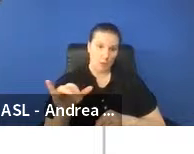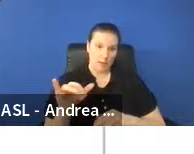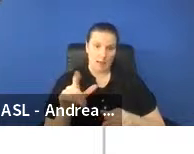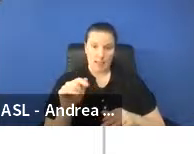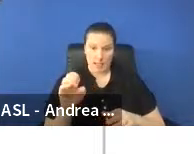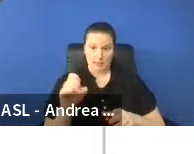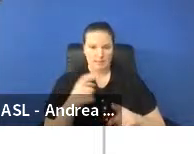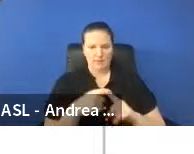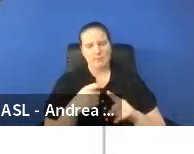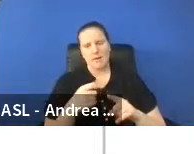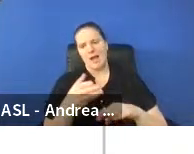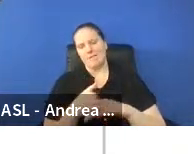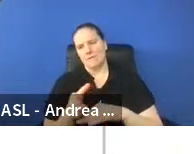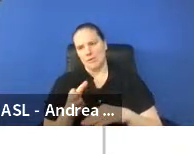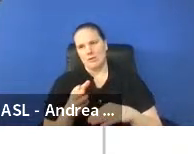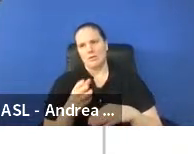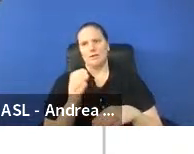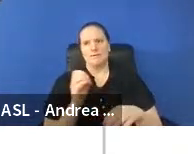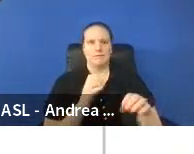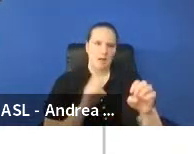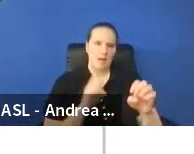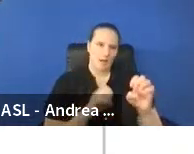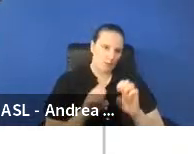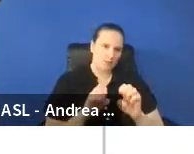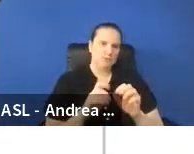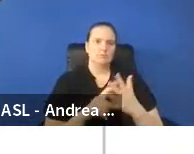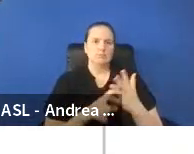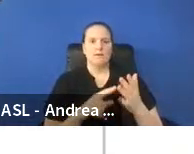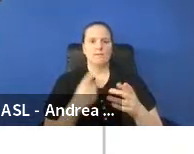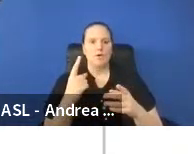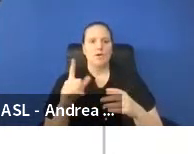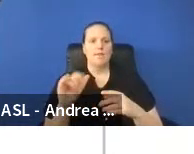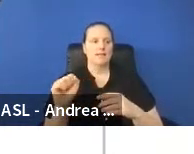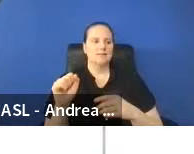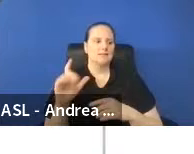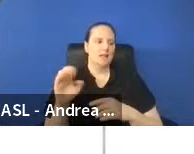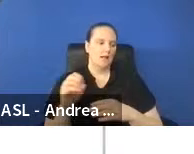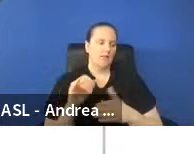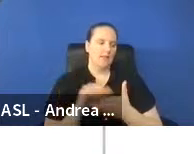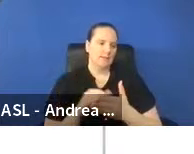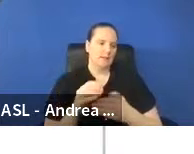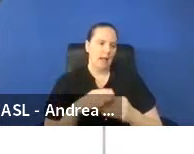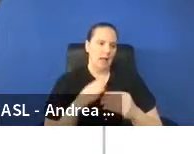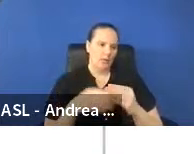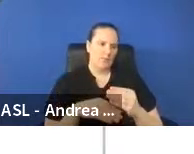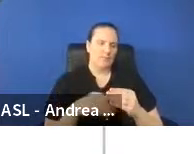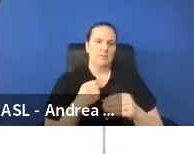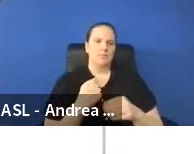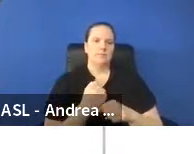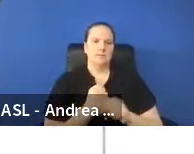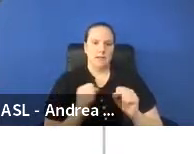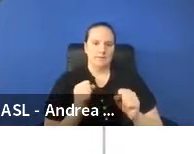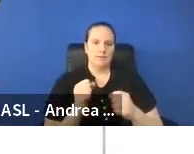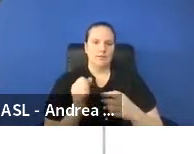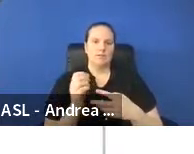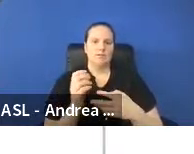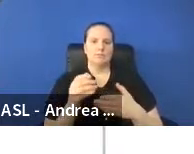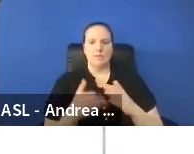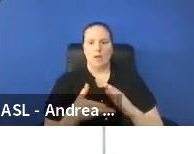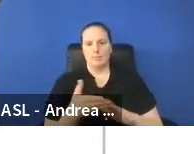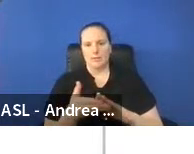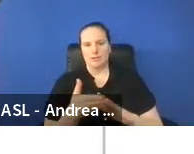various options because the need and scale of the auxiliary lanes are really an outcome of the safety operations and